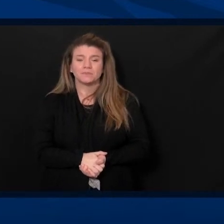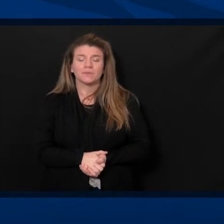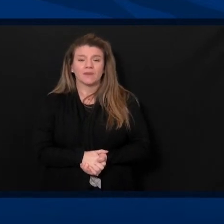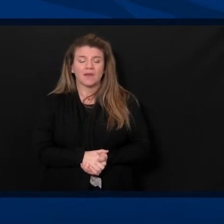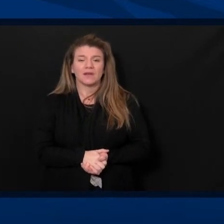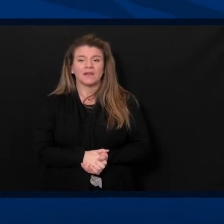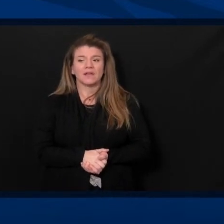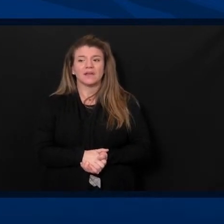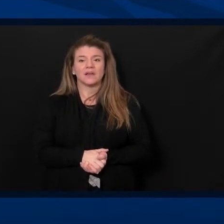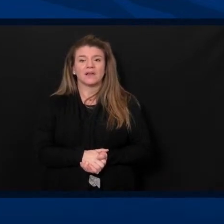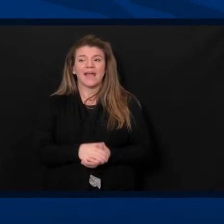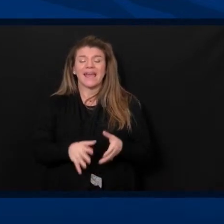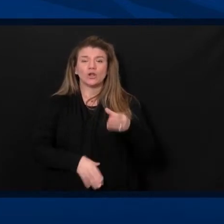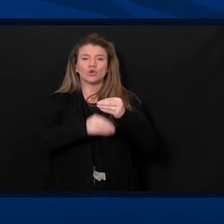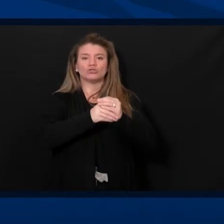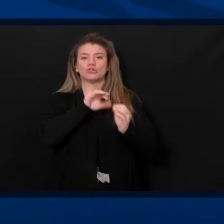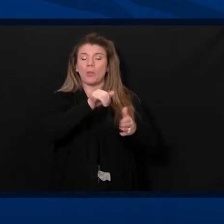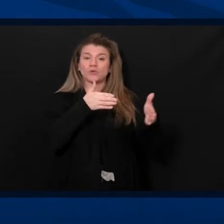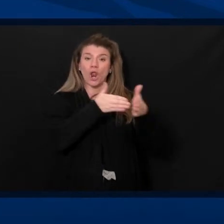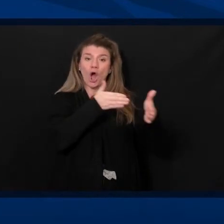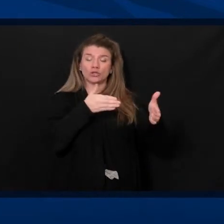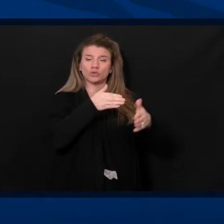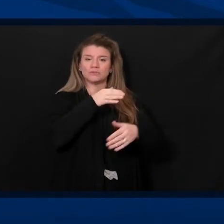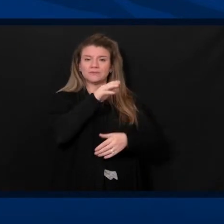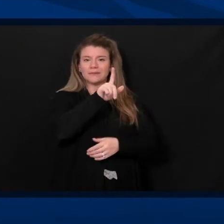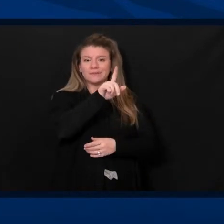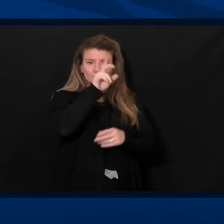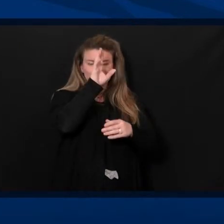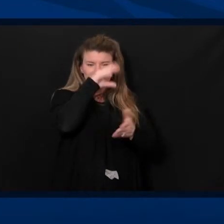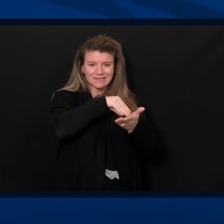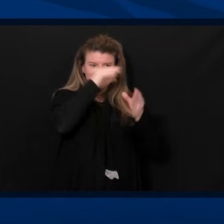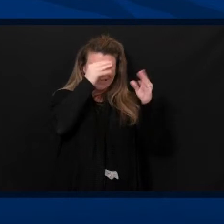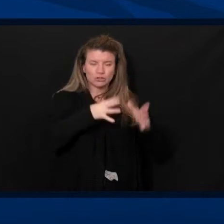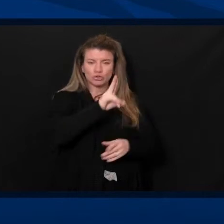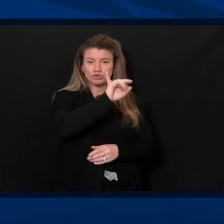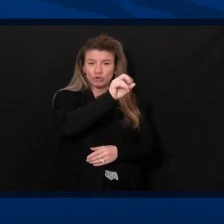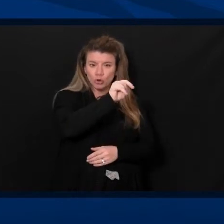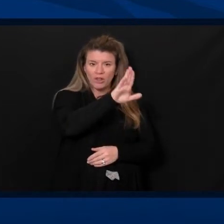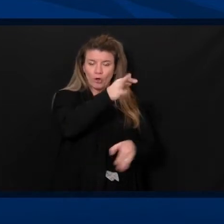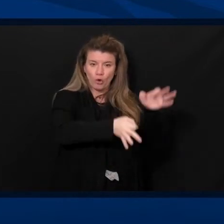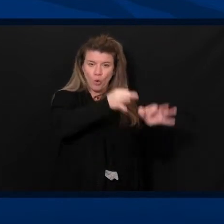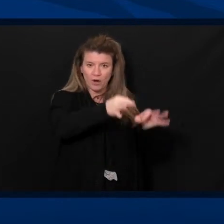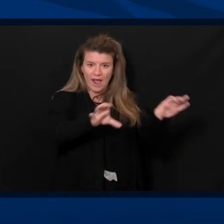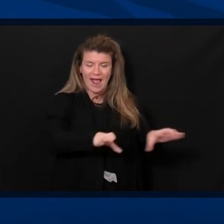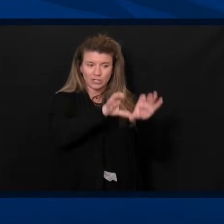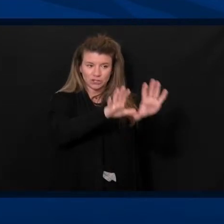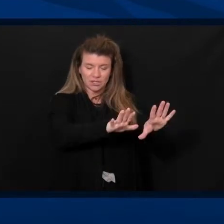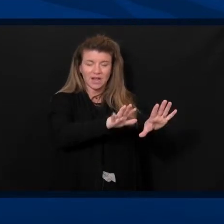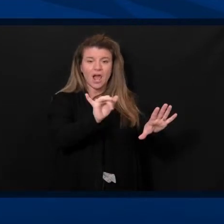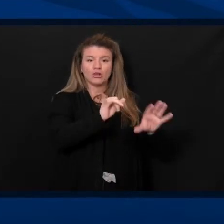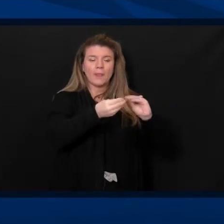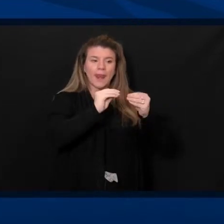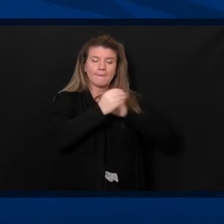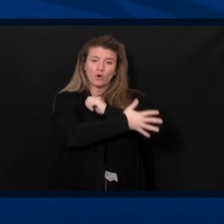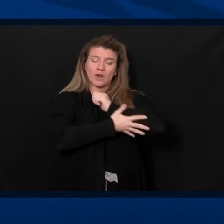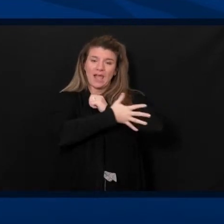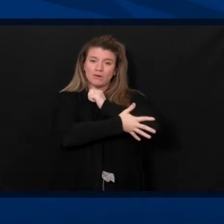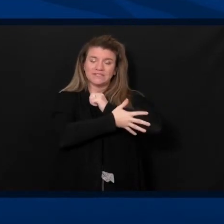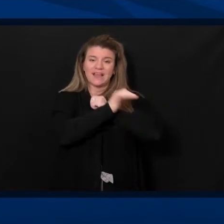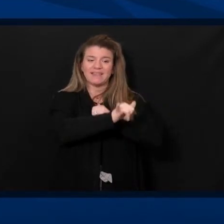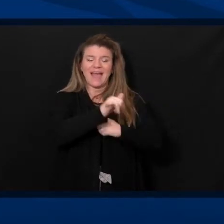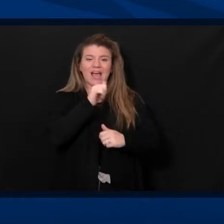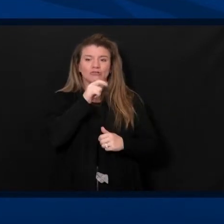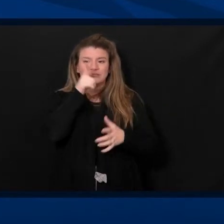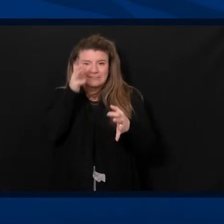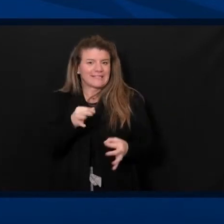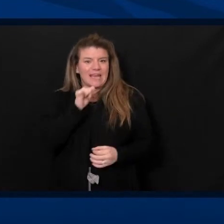addition to the lawsuits by the teachers unions or the injunctions, the court actions they've taken, and also the number of counties which have elected